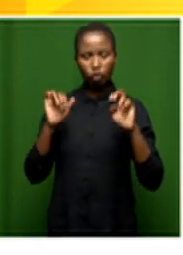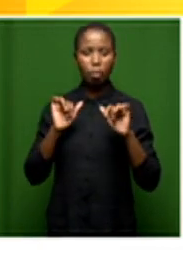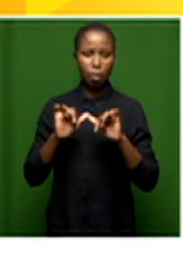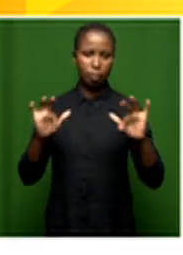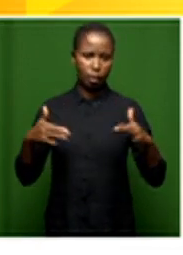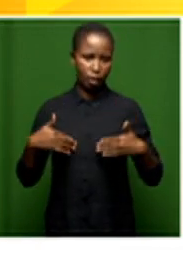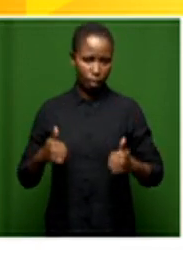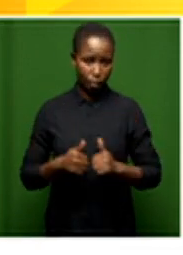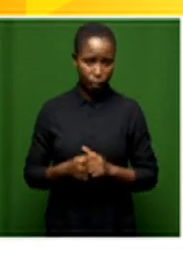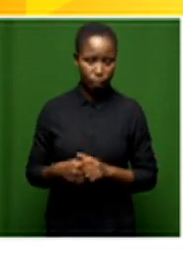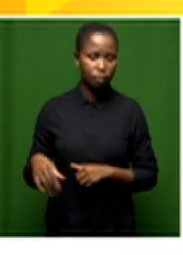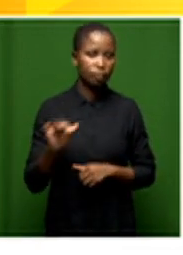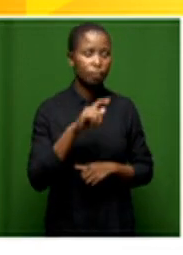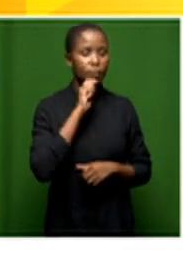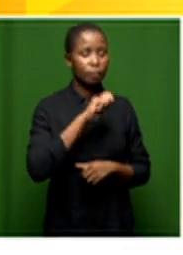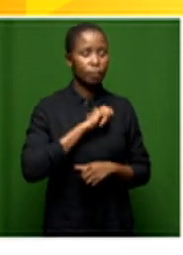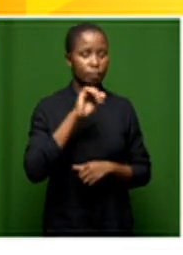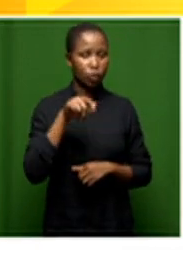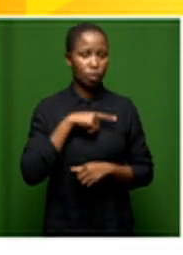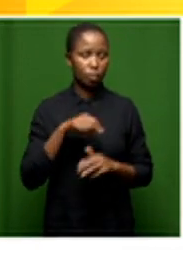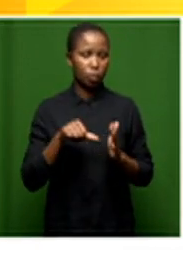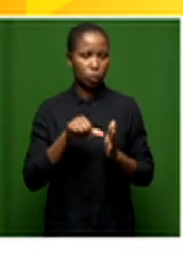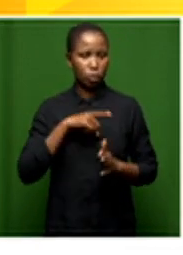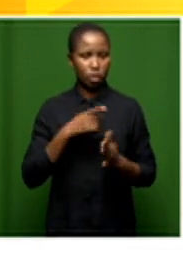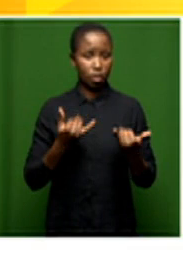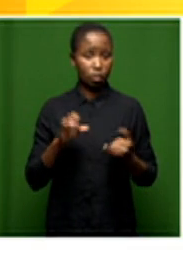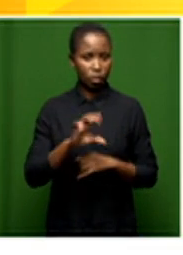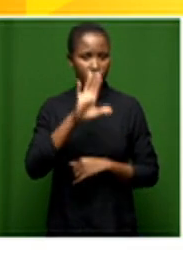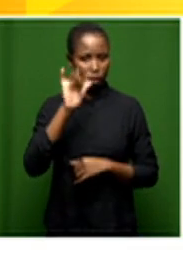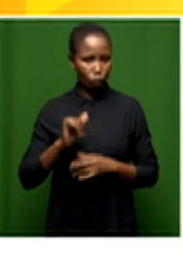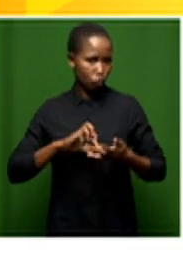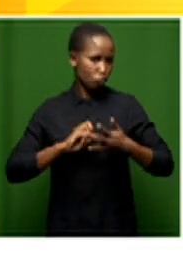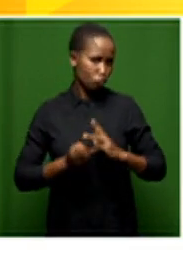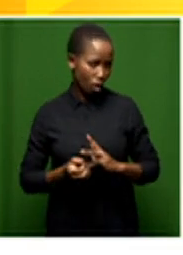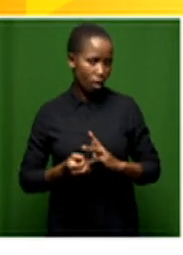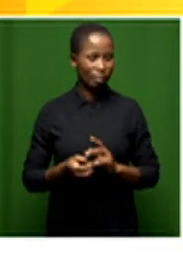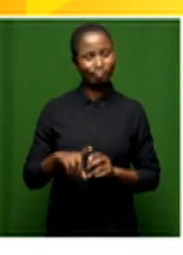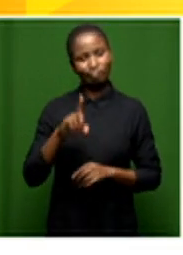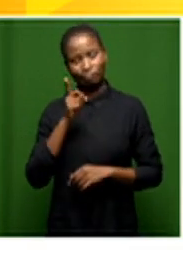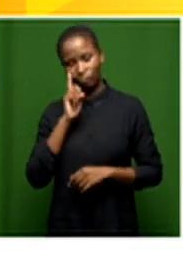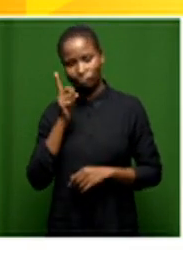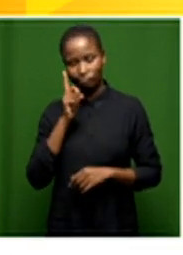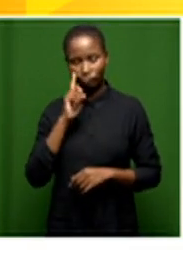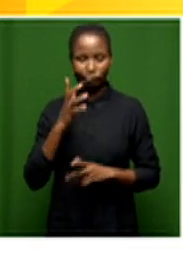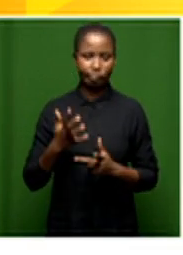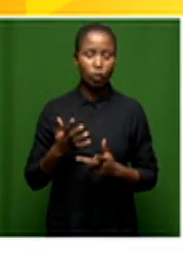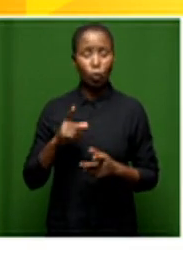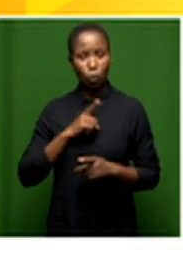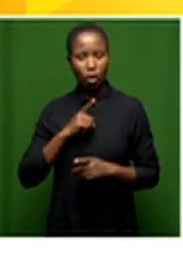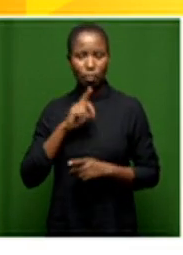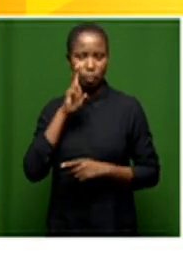because I mean, now where South Africa is trying to get into the swing of things, to say we've seen the